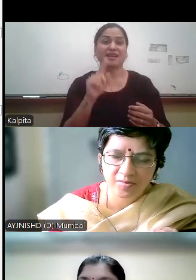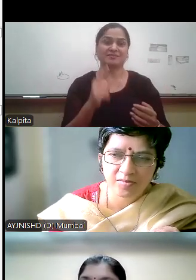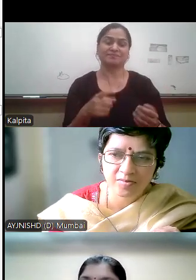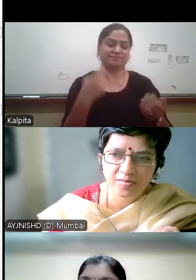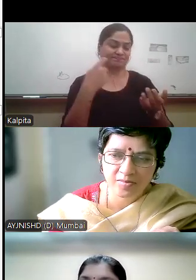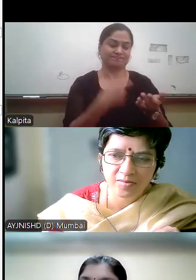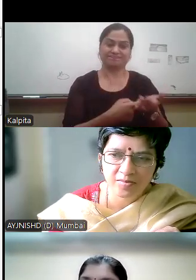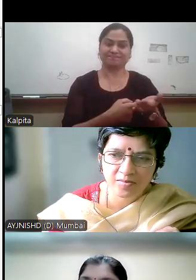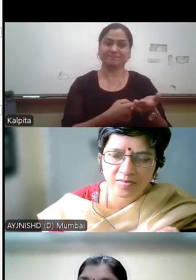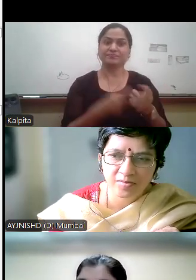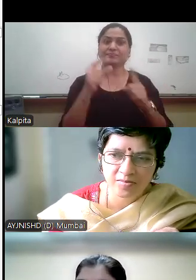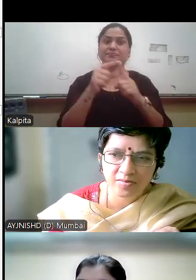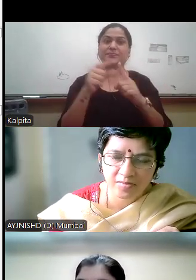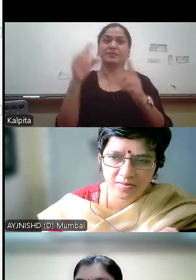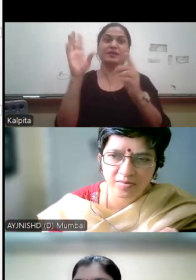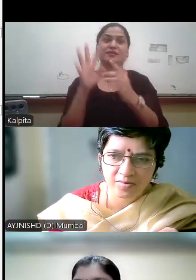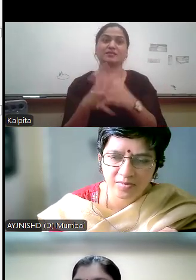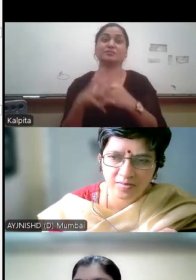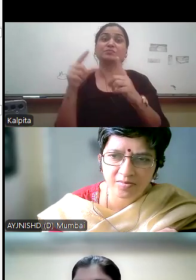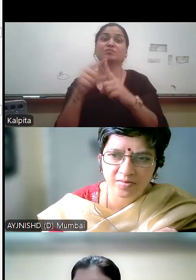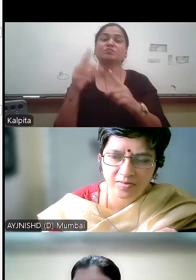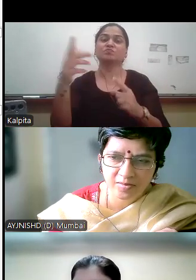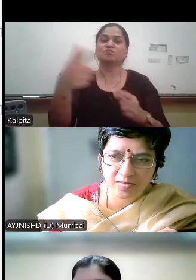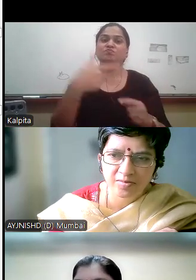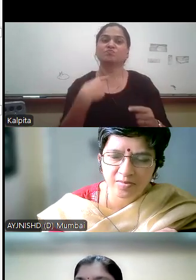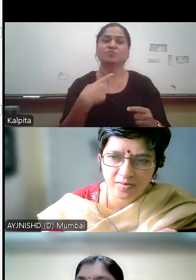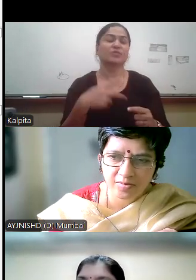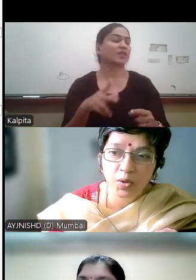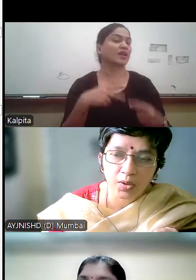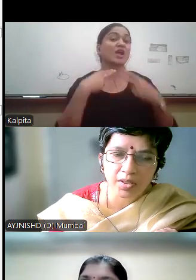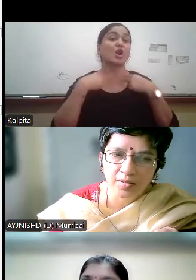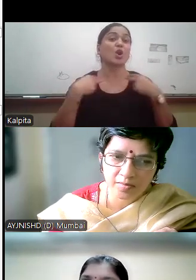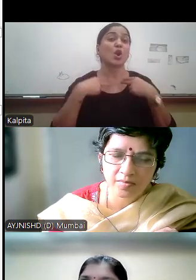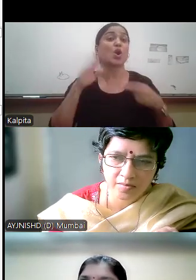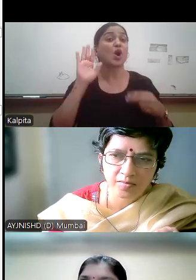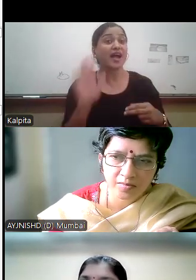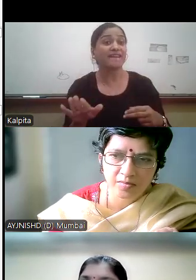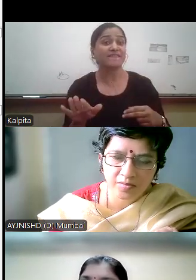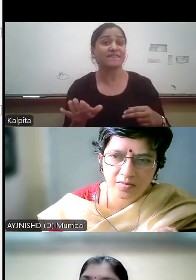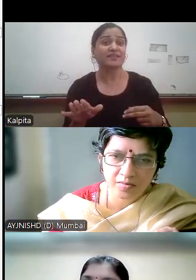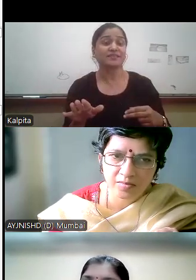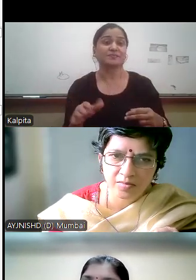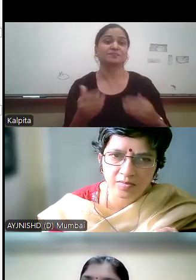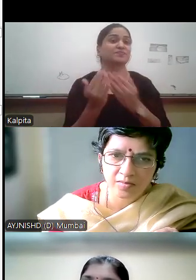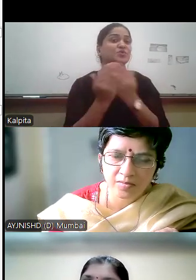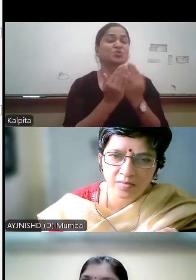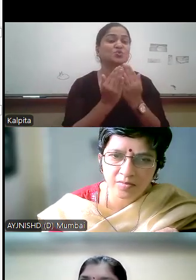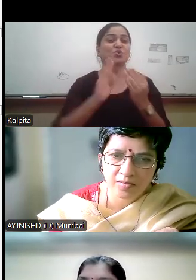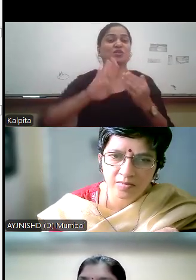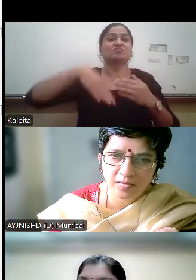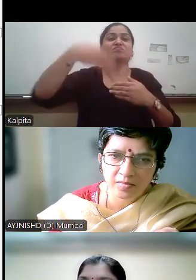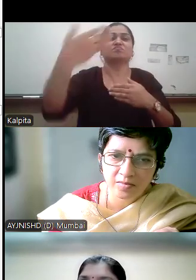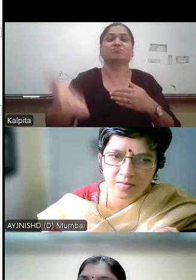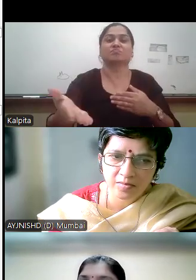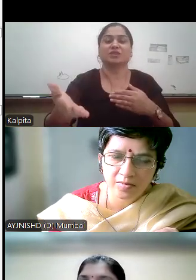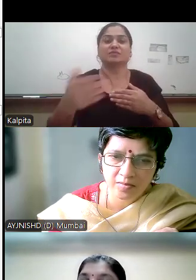Education. So they are the guidelines. If they deny them, they can go and complain. Then after the schooling, then we need to counsel come at a